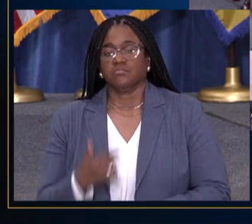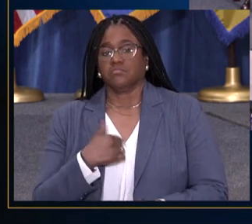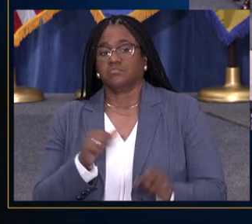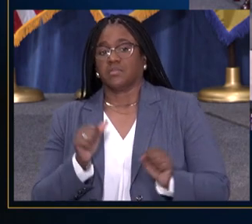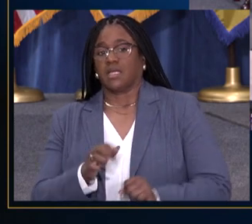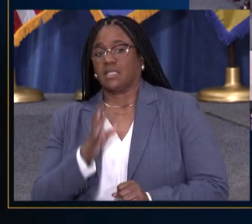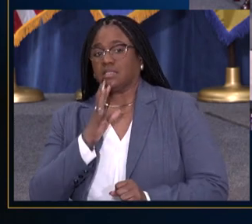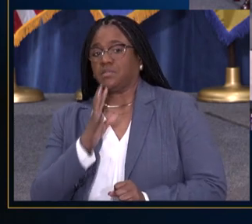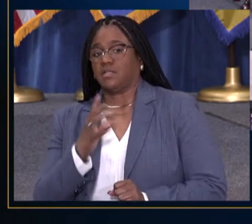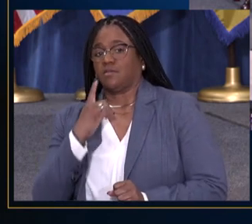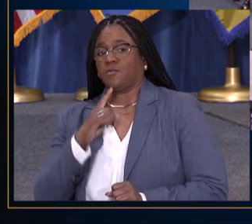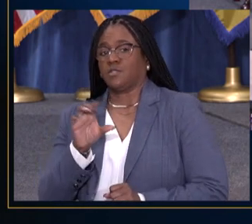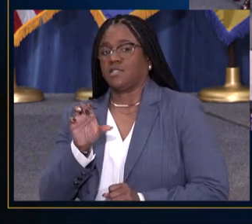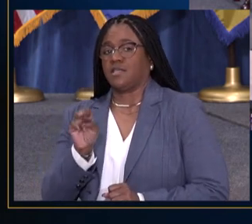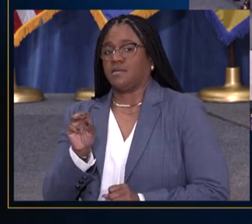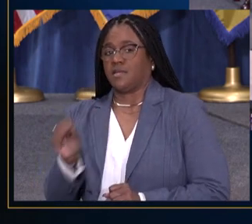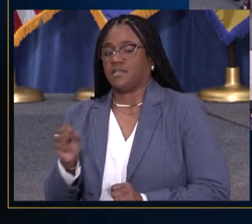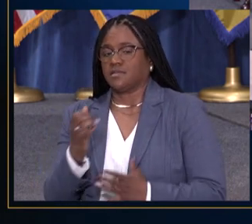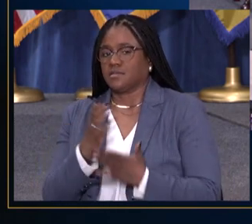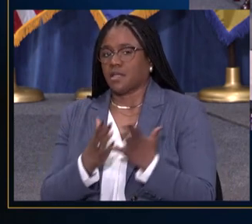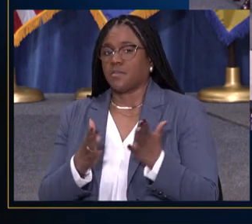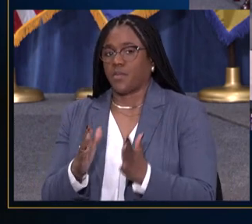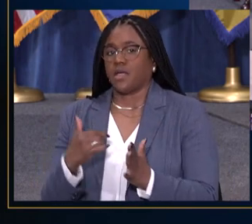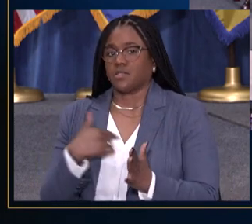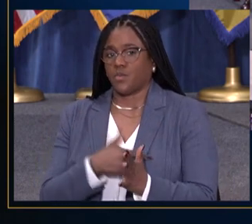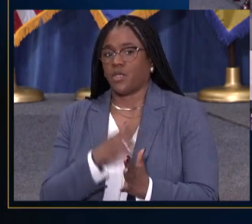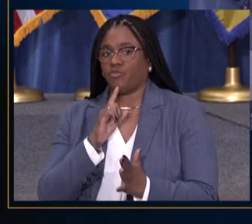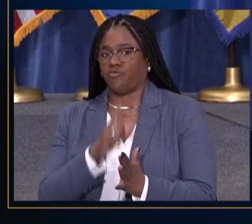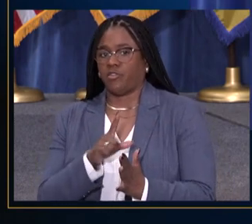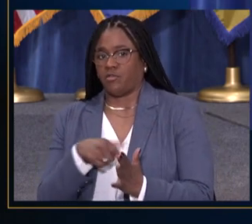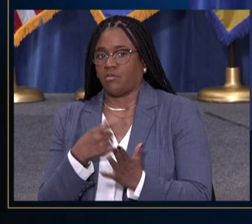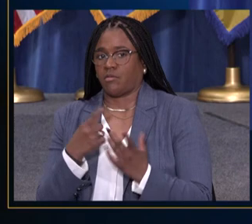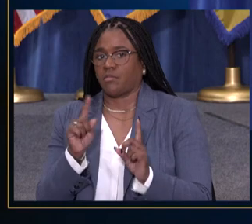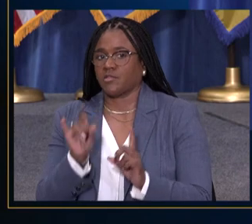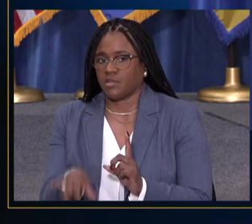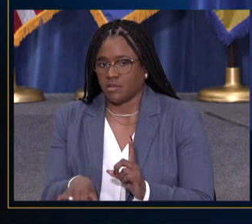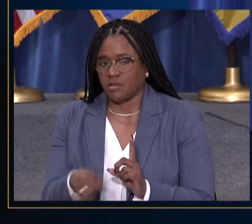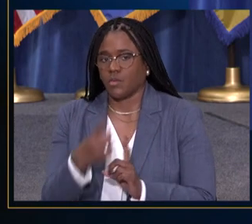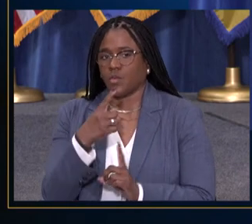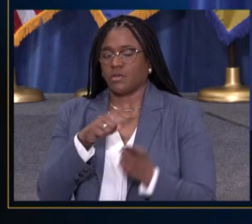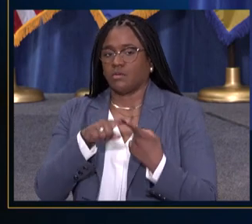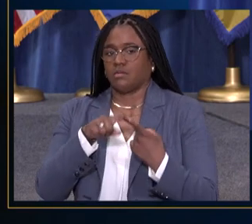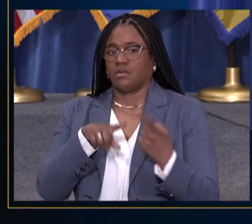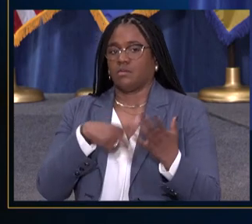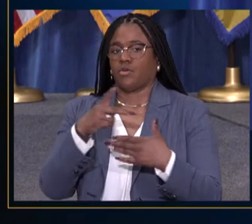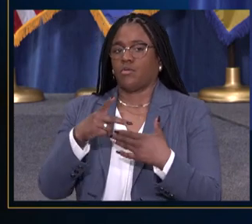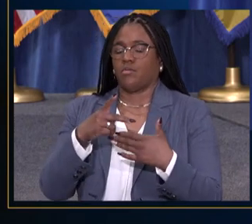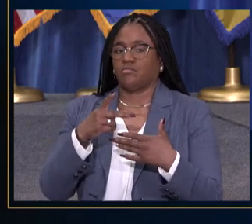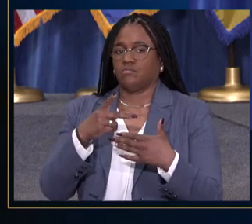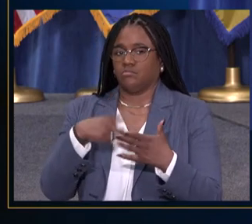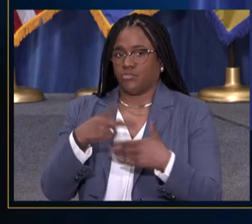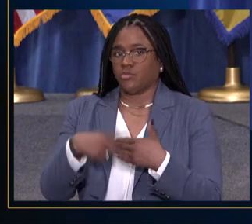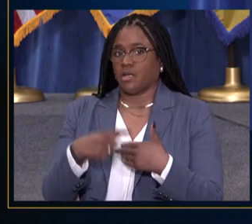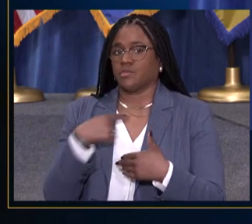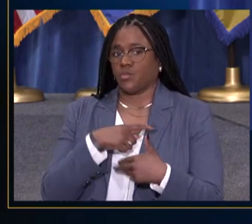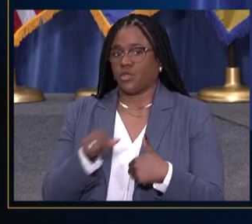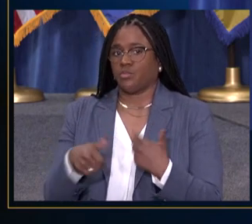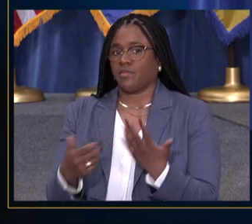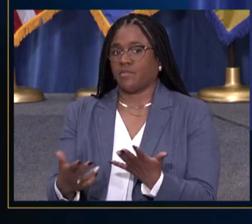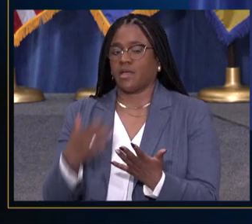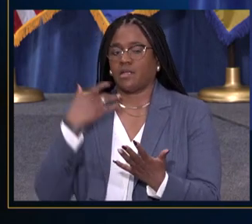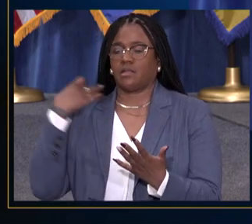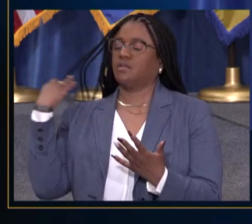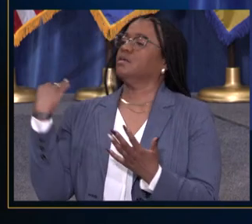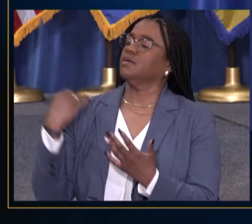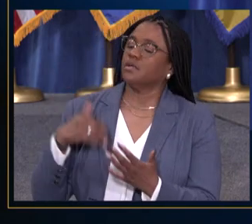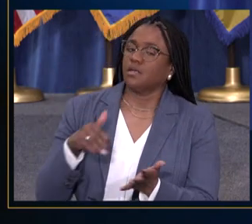for CMS some of the ways that we're starting to get at that. One is through one of our programs. We are providing